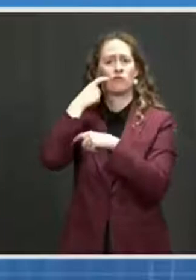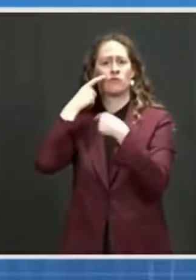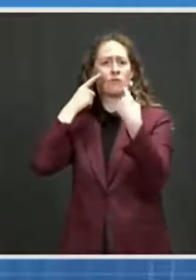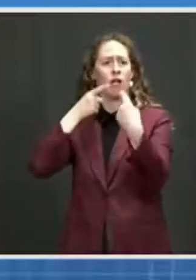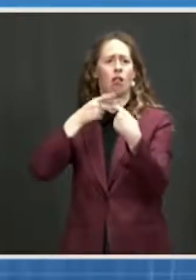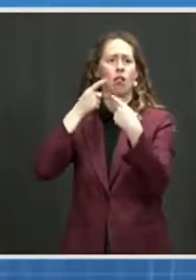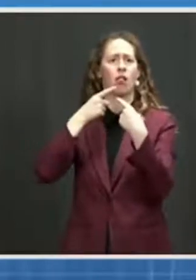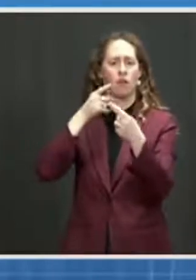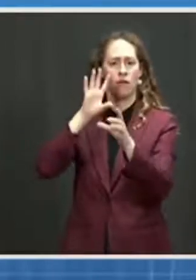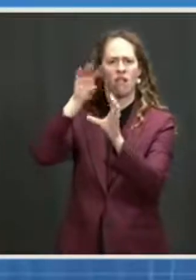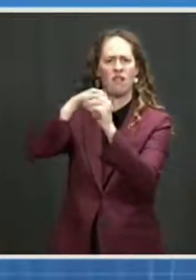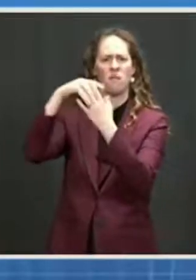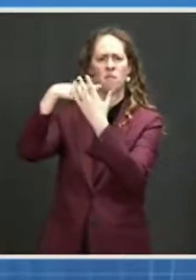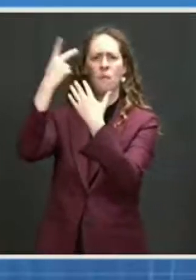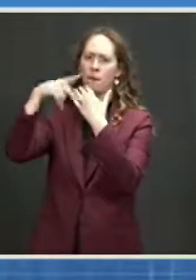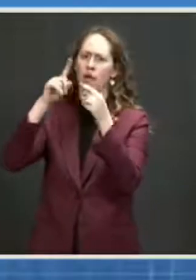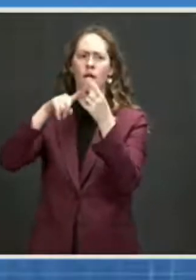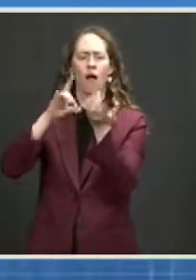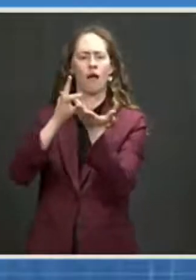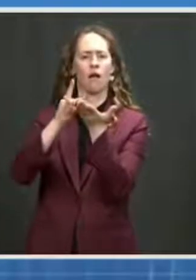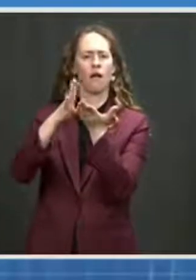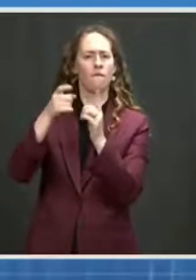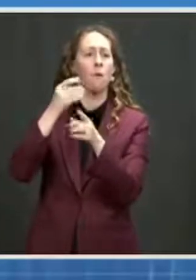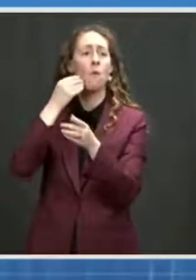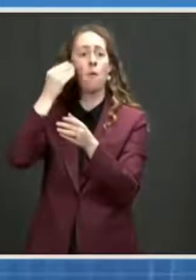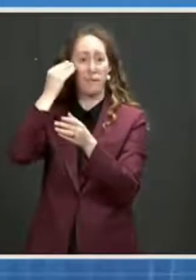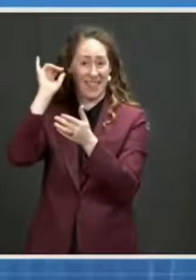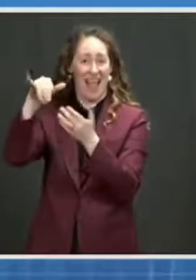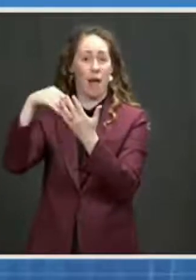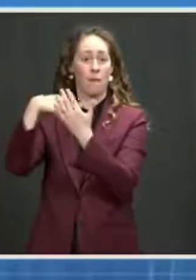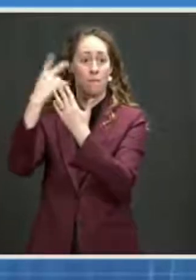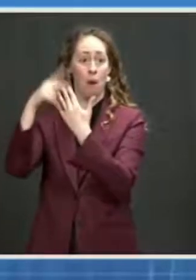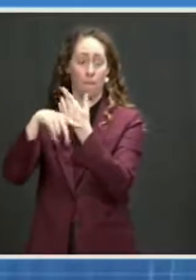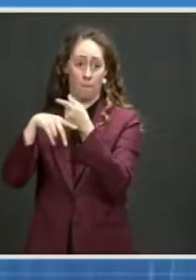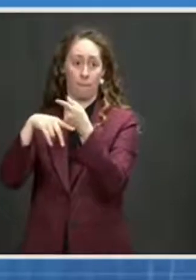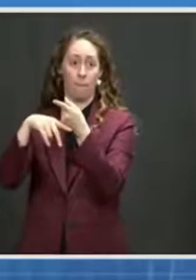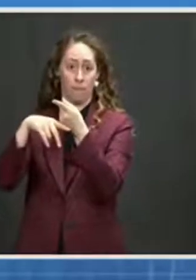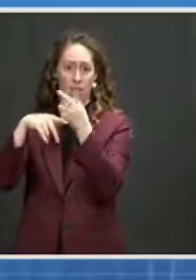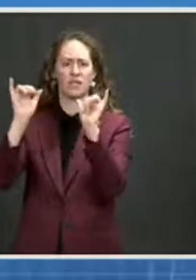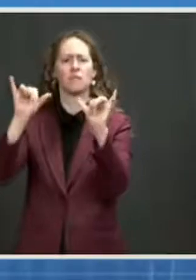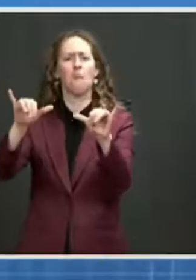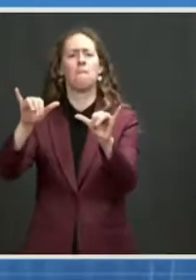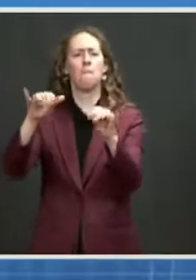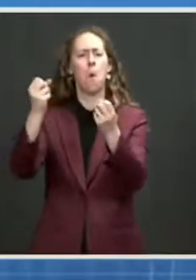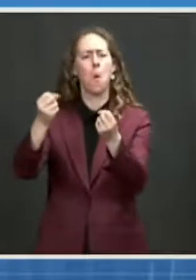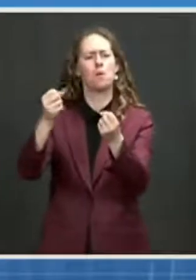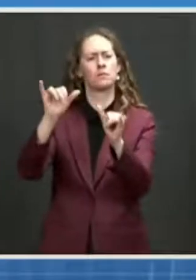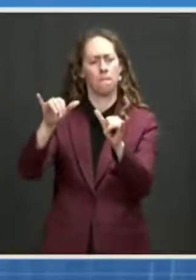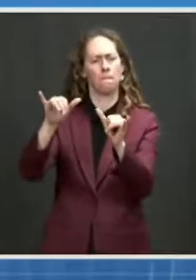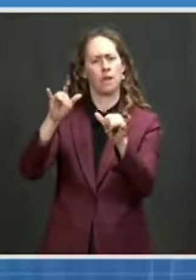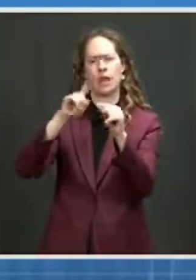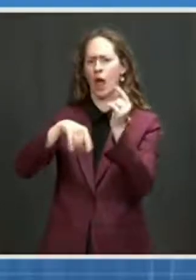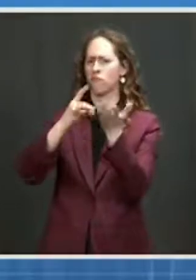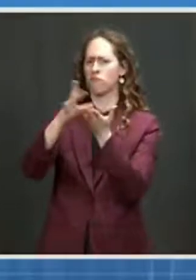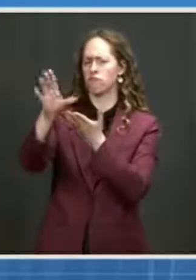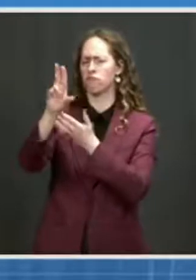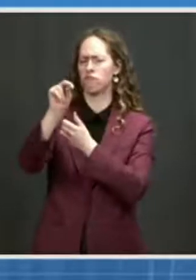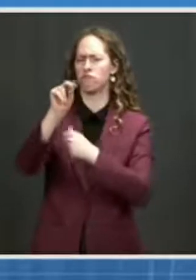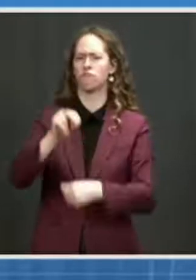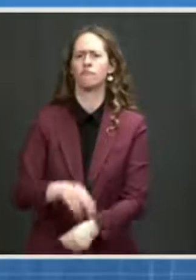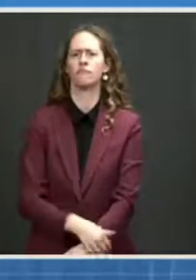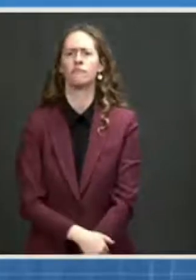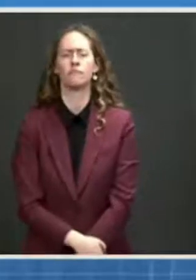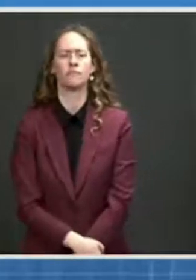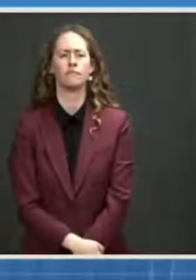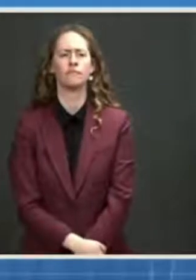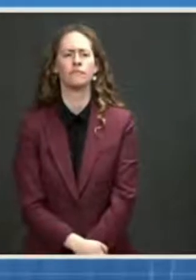are looking at the data in real time as to how we should move forward with that. In fact, as you heard from Dr.